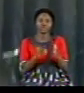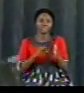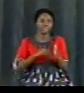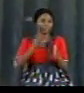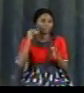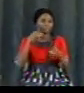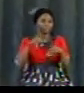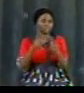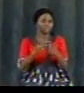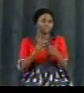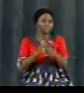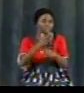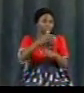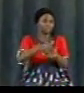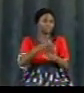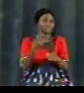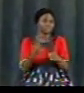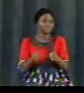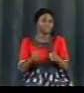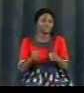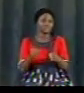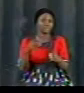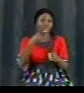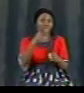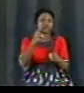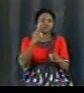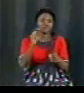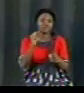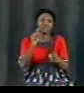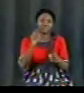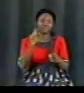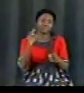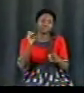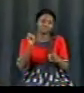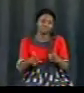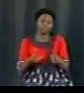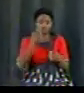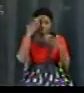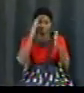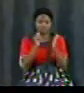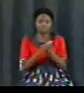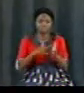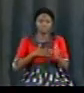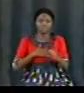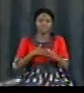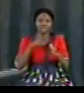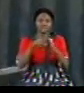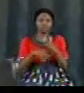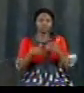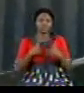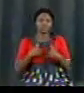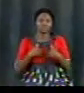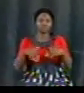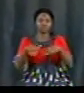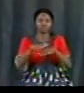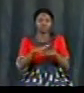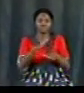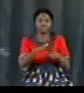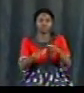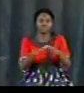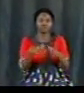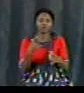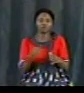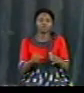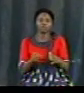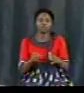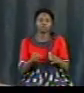the gutter, I did not know that my leg have overstepped the bridge, that is the plank on top of the